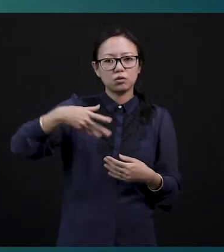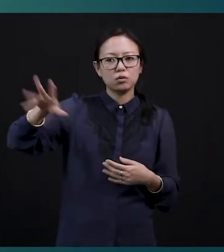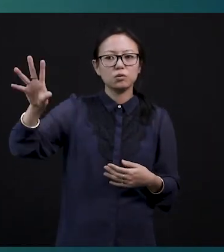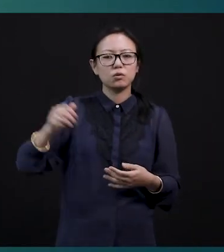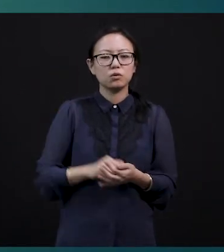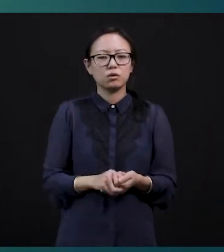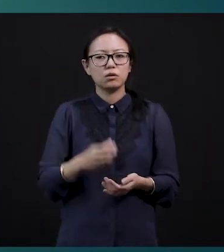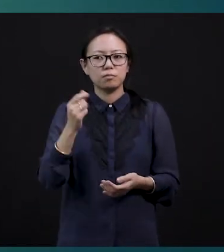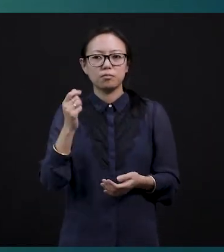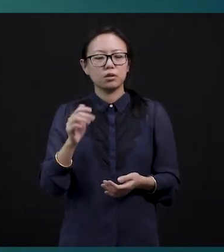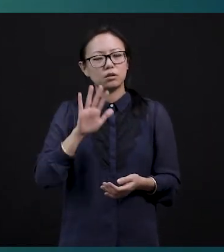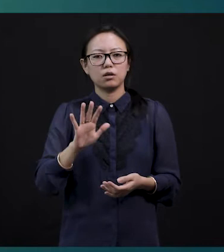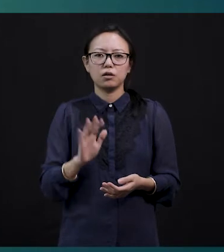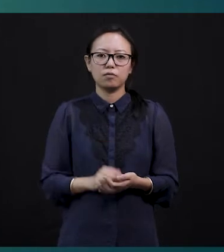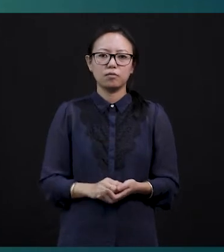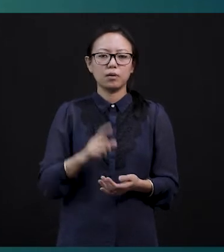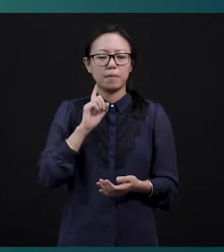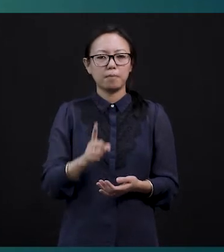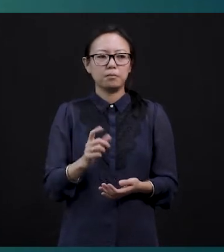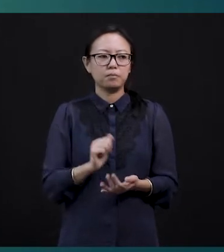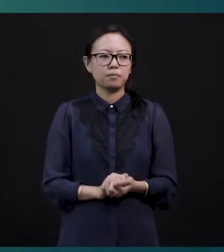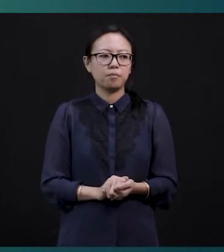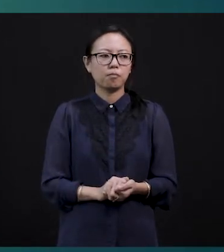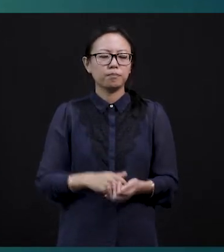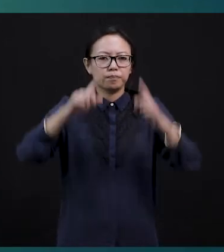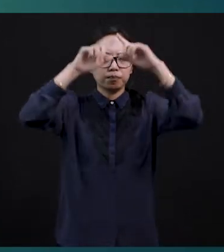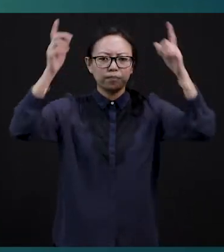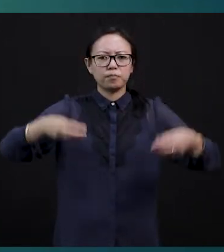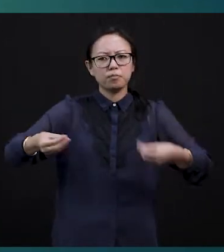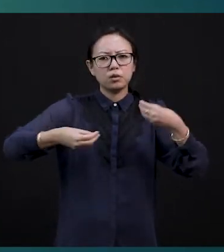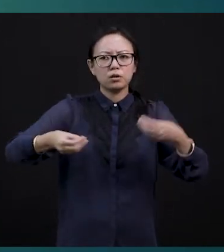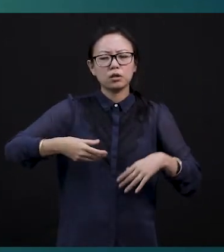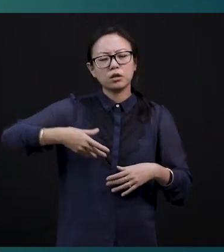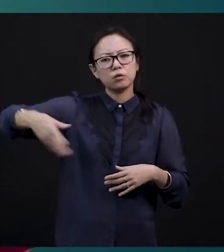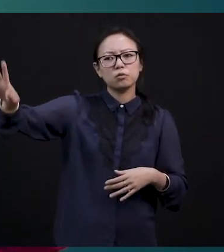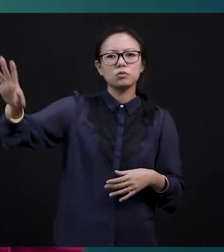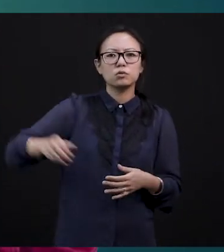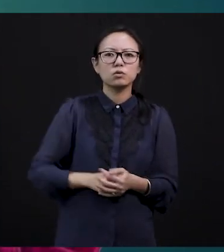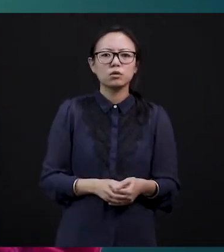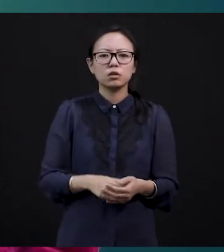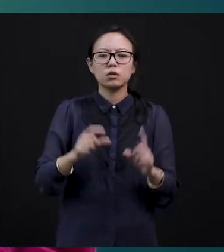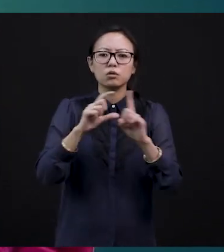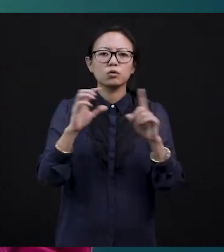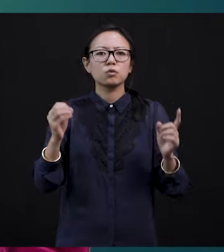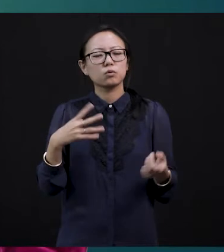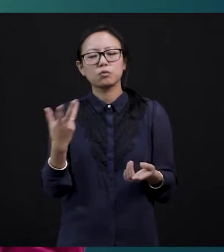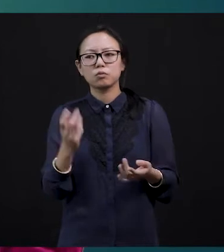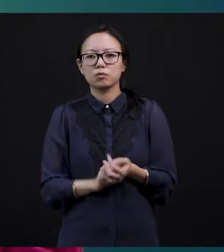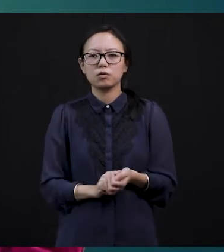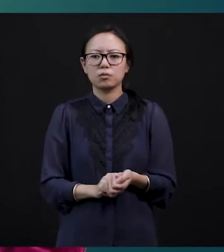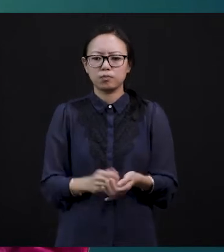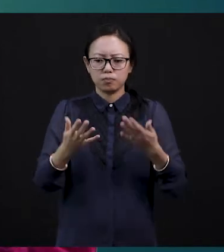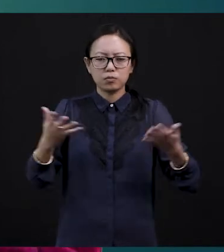pocket. Once you're there inside the market, what do? You ask for the prices of the goods. So